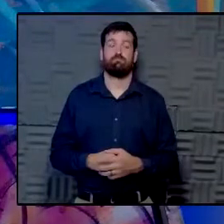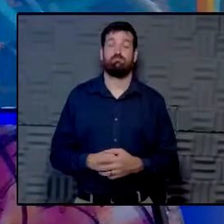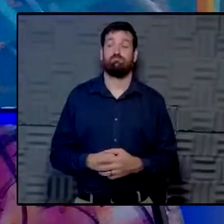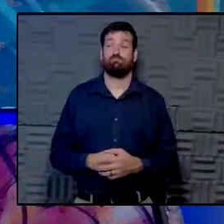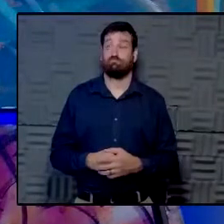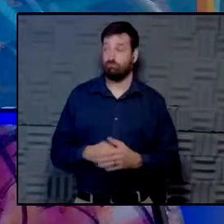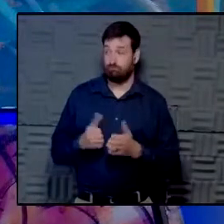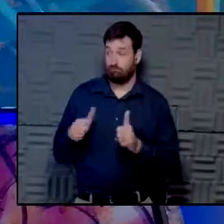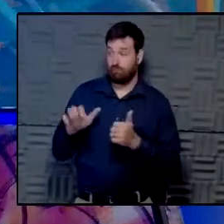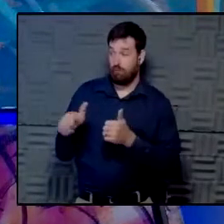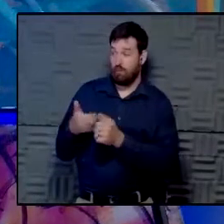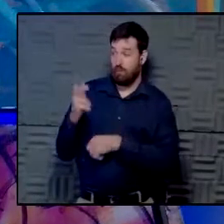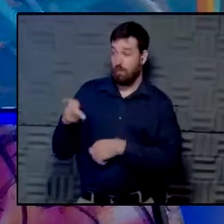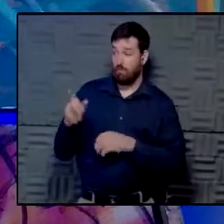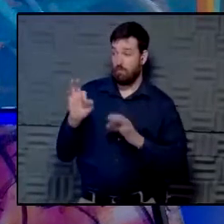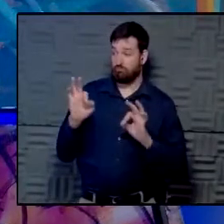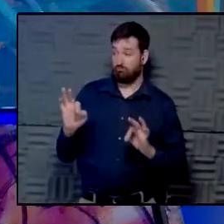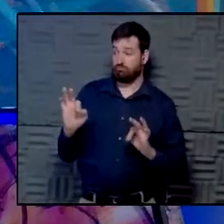That help? Follow up? Are you good?